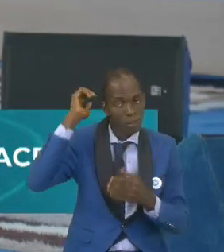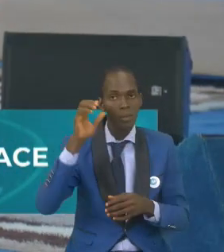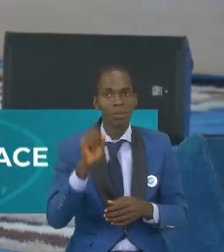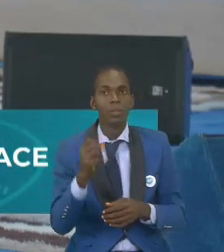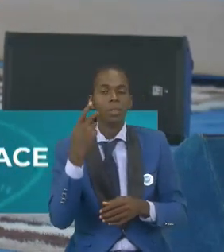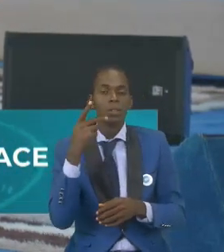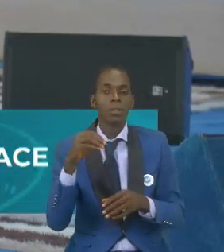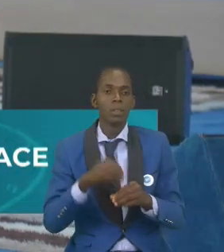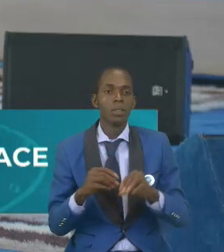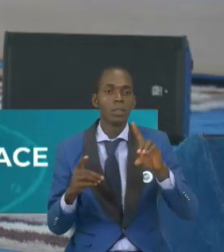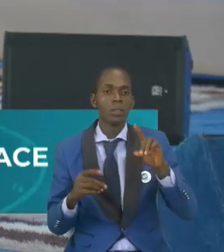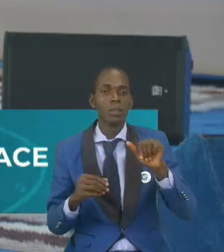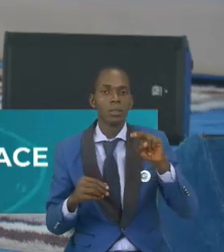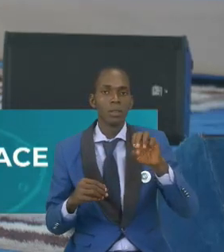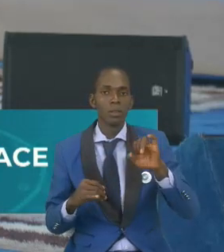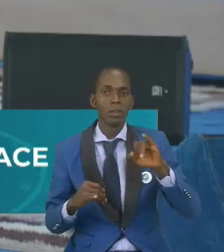chapter 6.